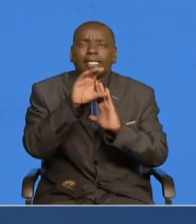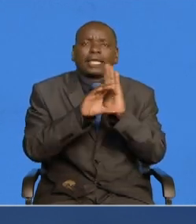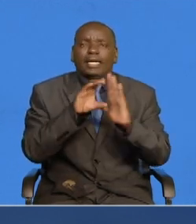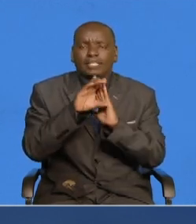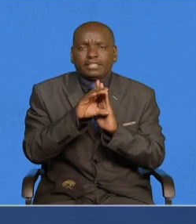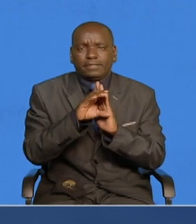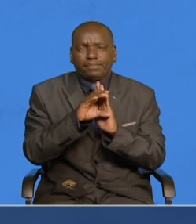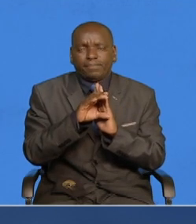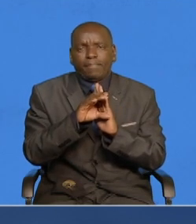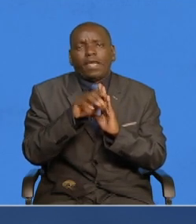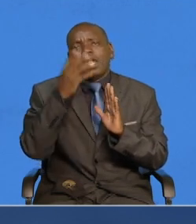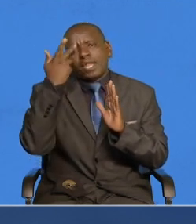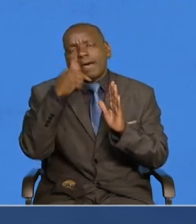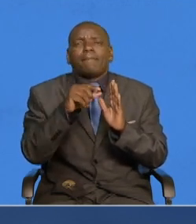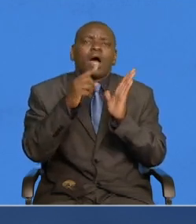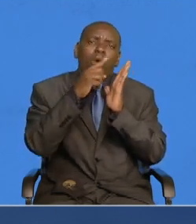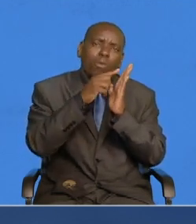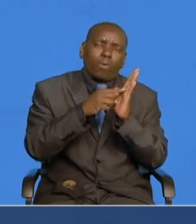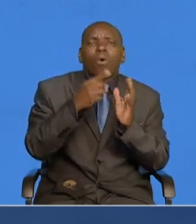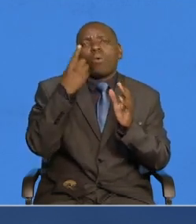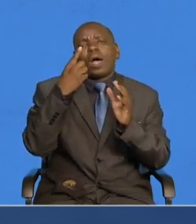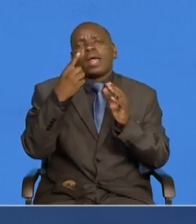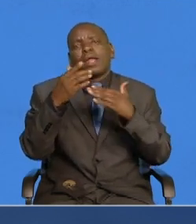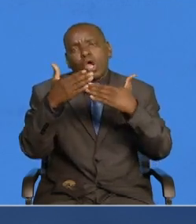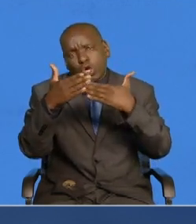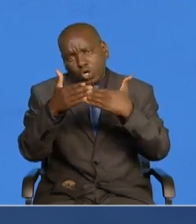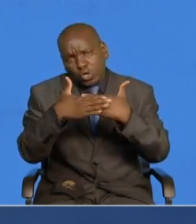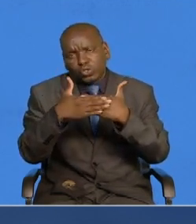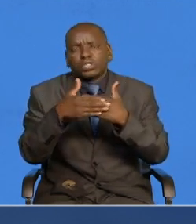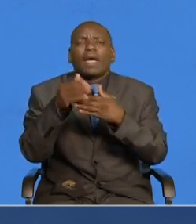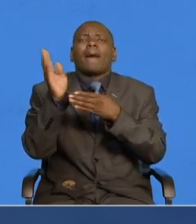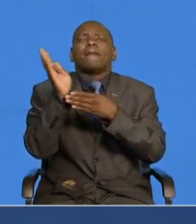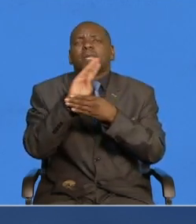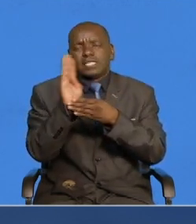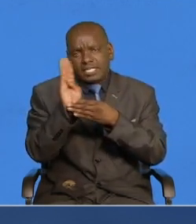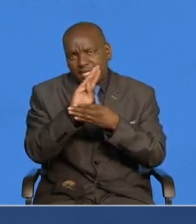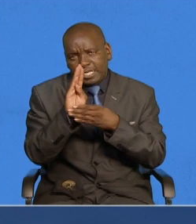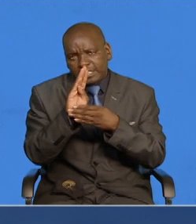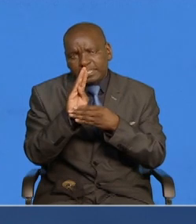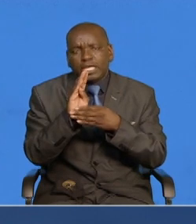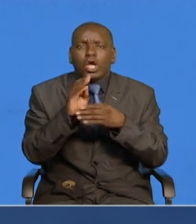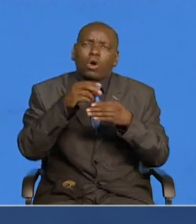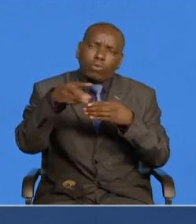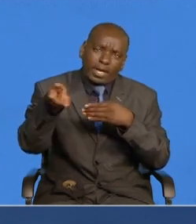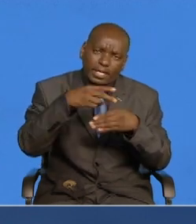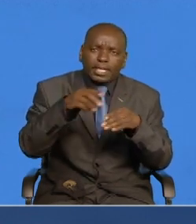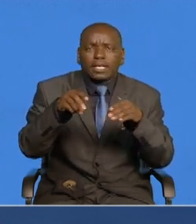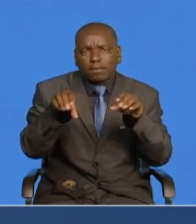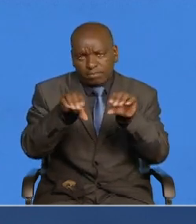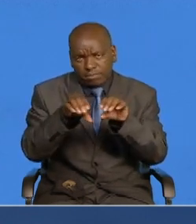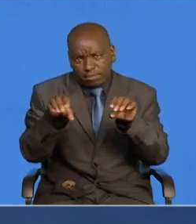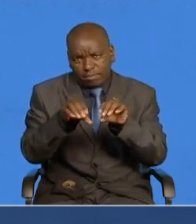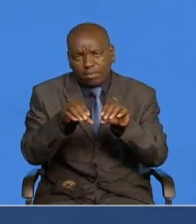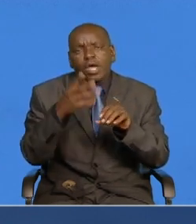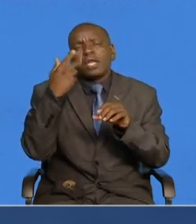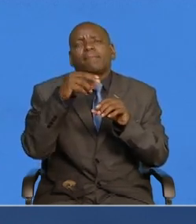country. Number 1 is closure of non-essential businesses or remote working. They